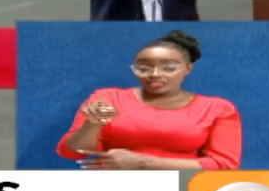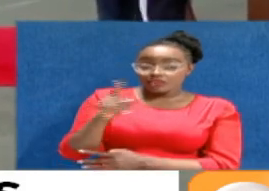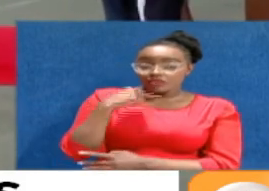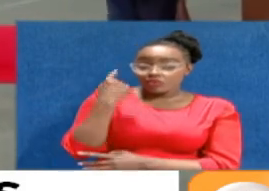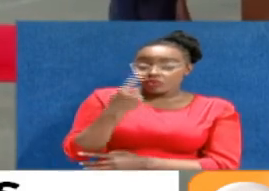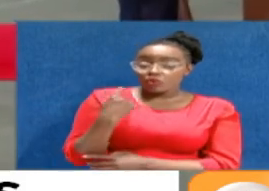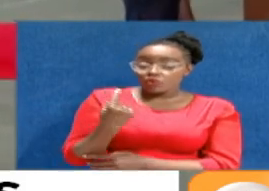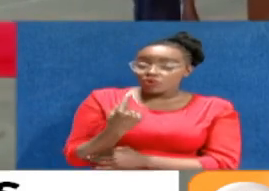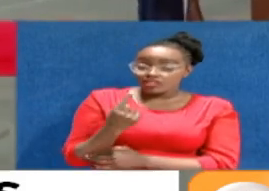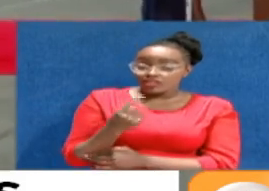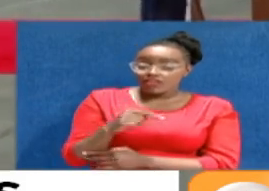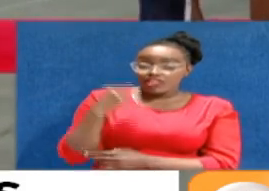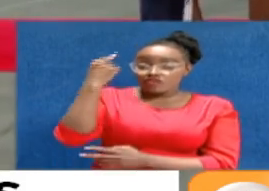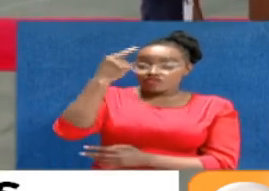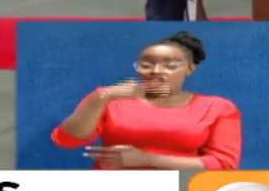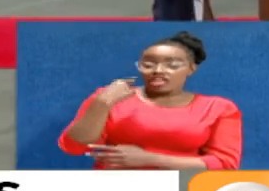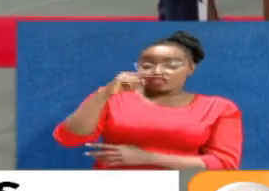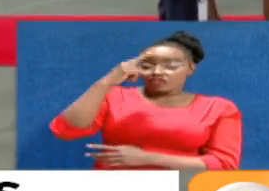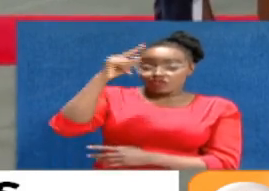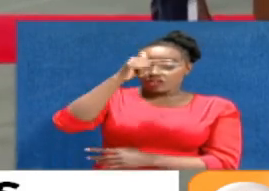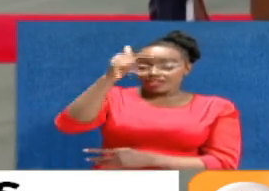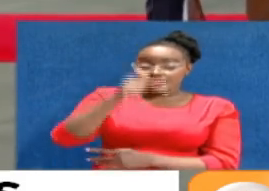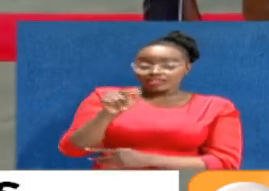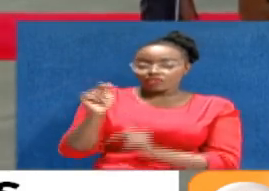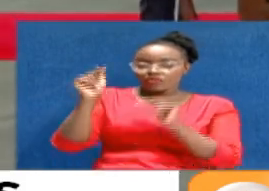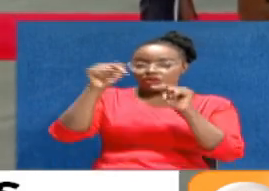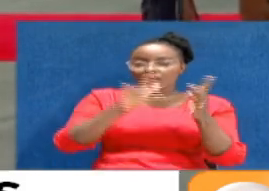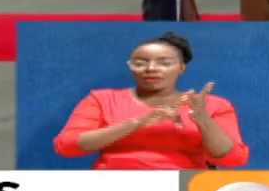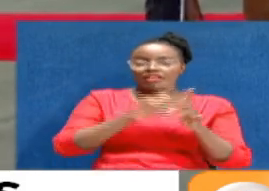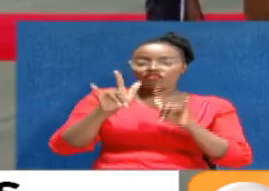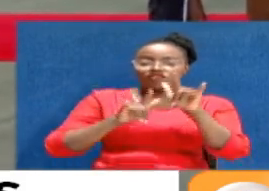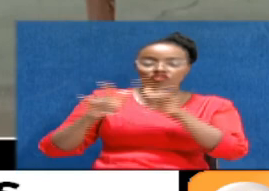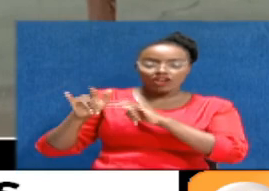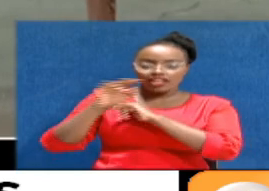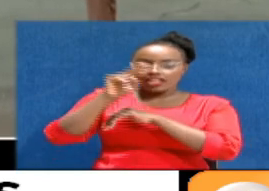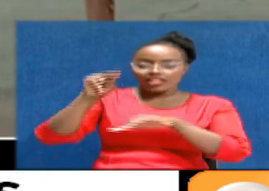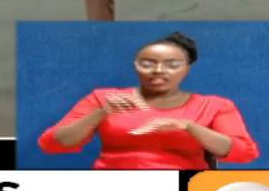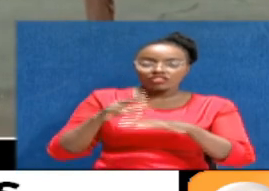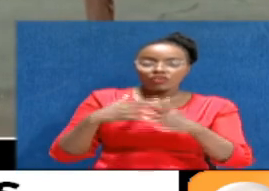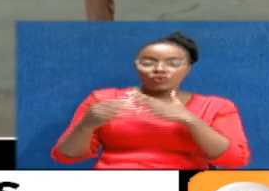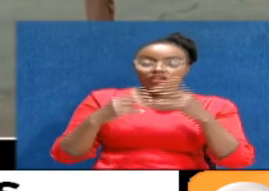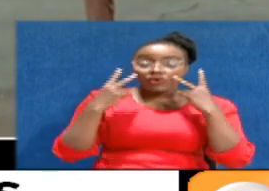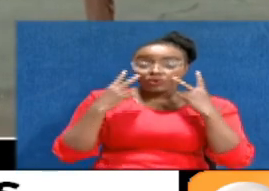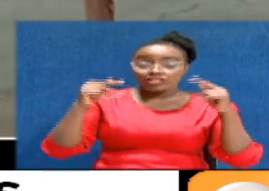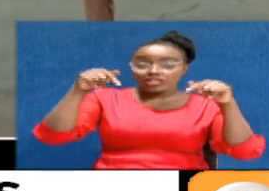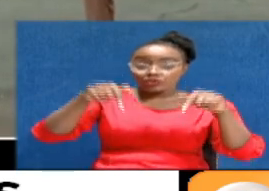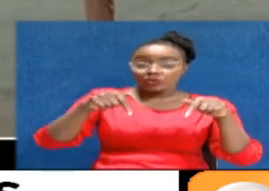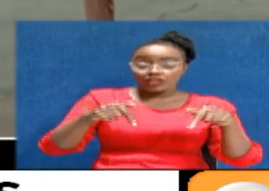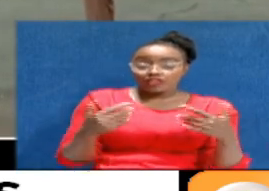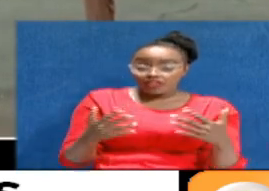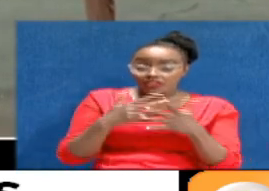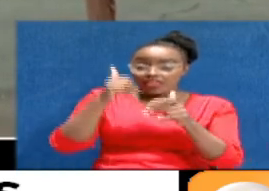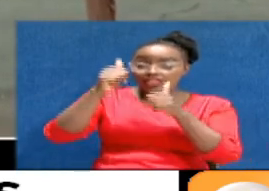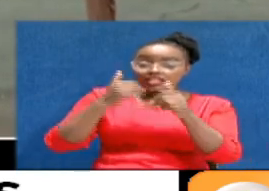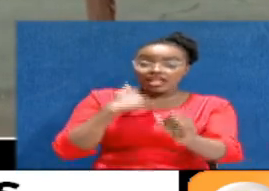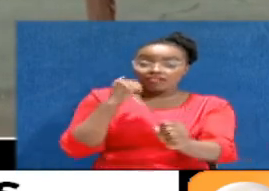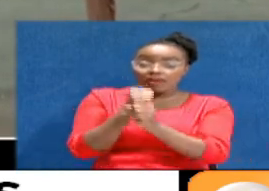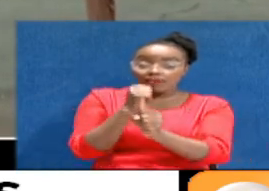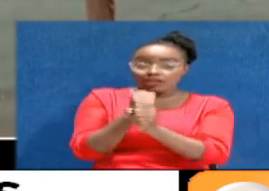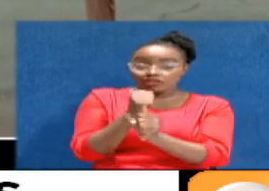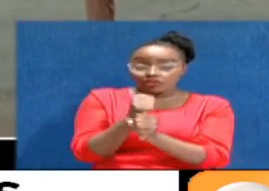one who was literally the face of Tanzania abroad. Mm-hmm. And so what we were seeing today is all of the things that she has